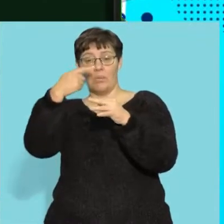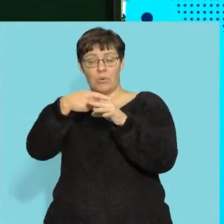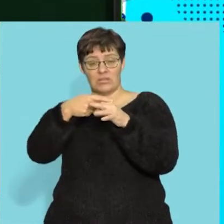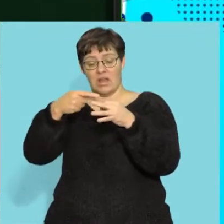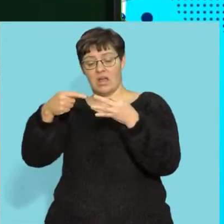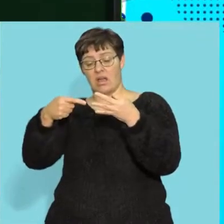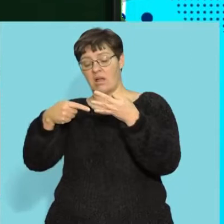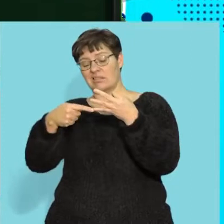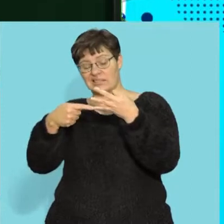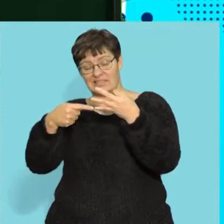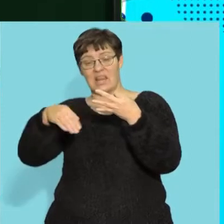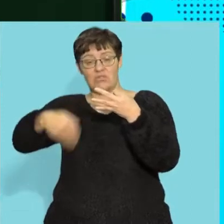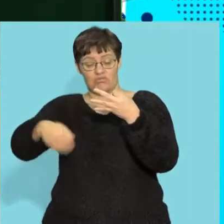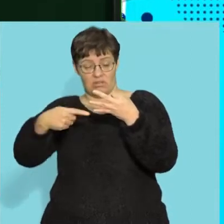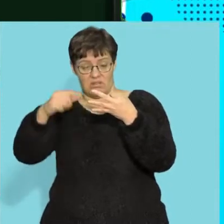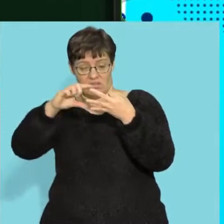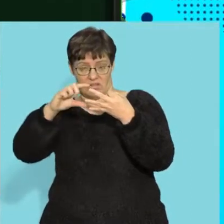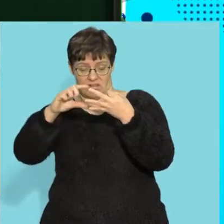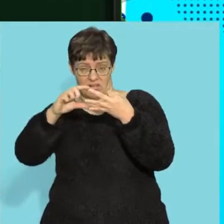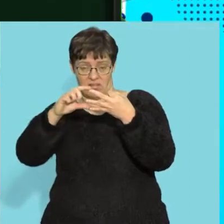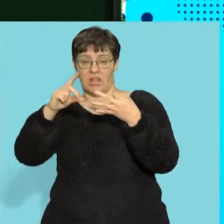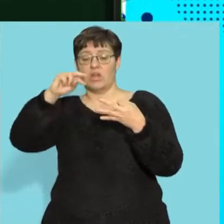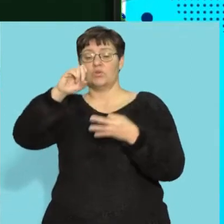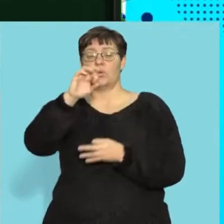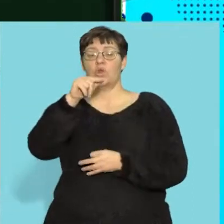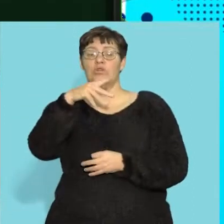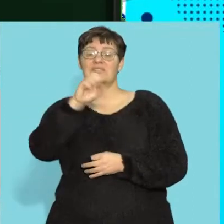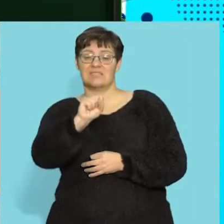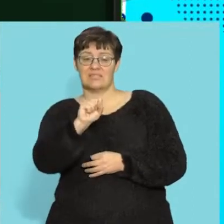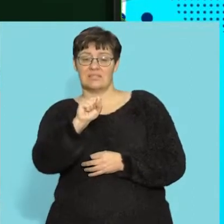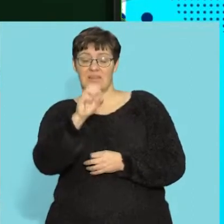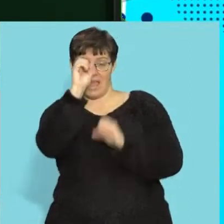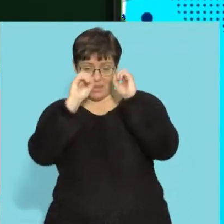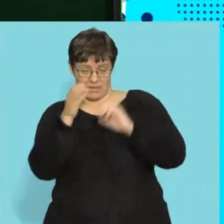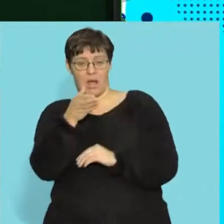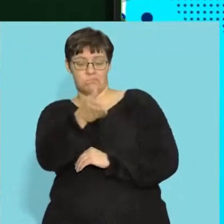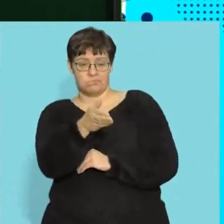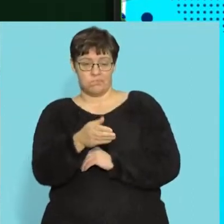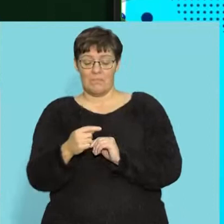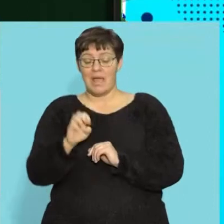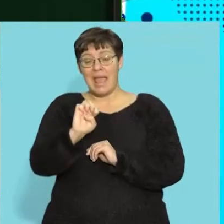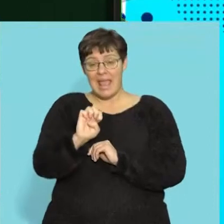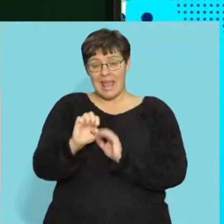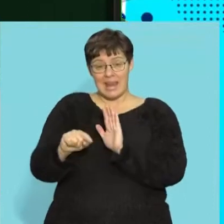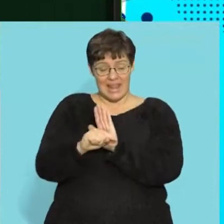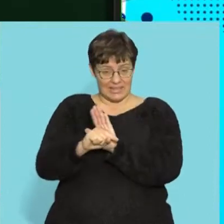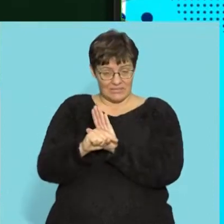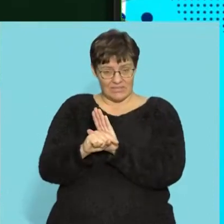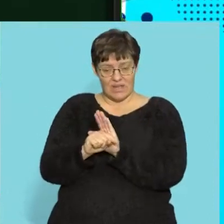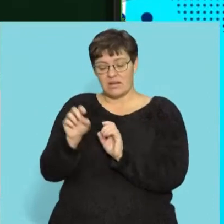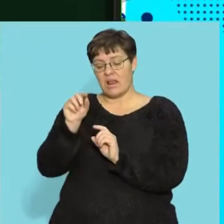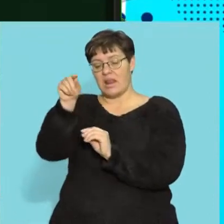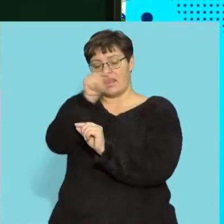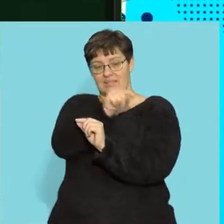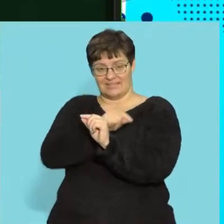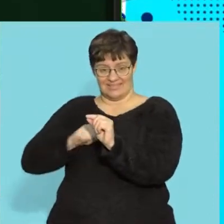in the nucleus of an atom of an element, while electrons occupy what we would refer to as the orbitals or the